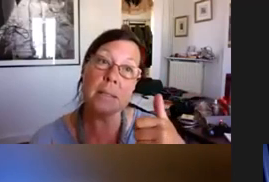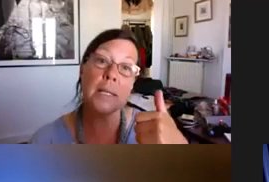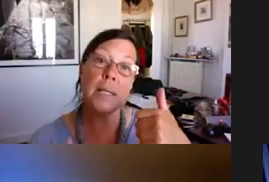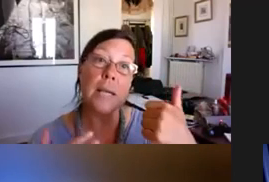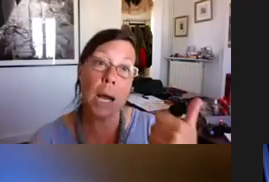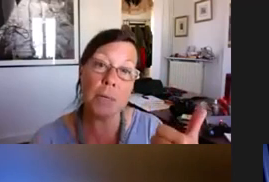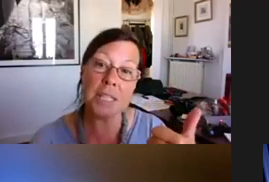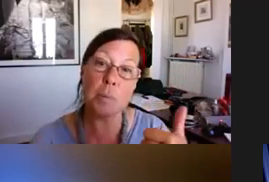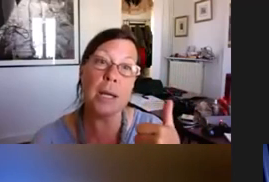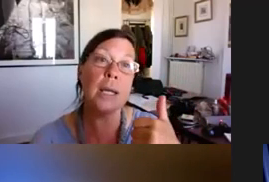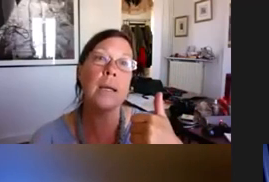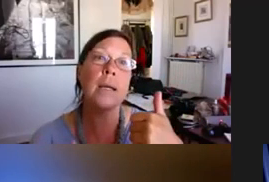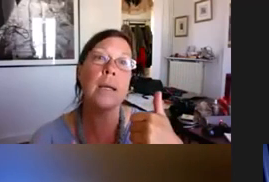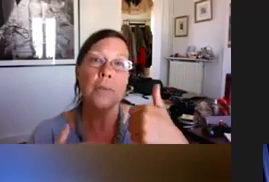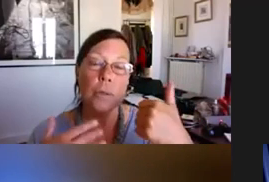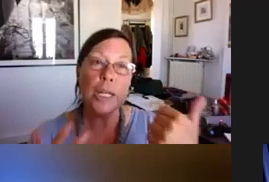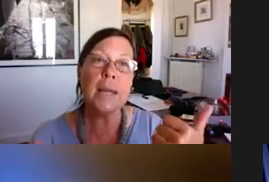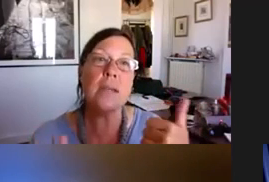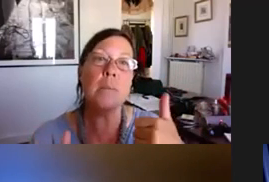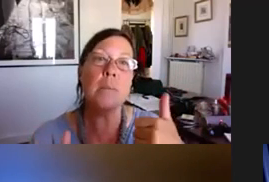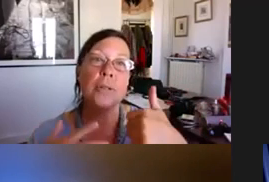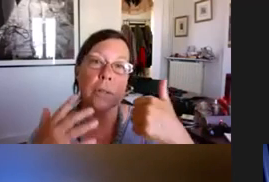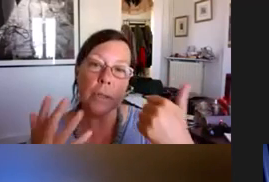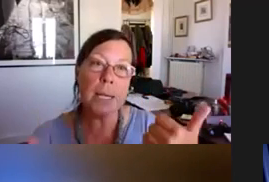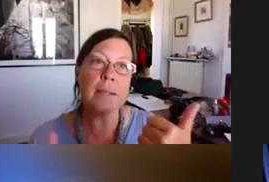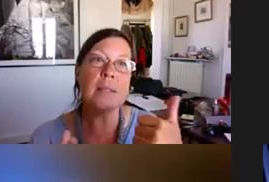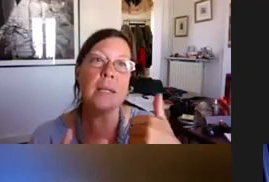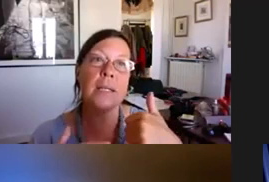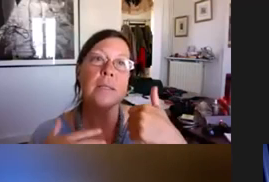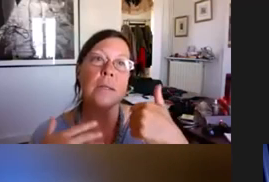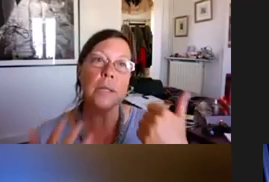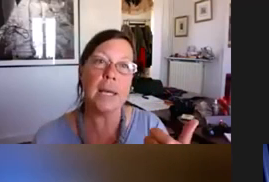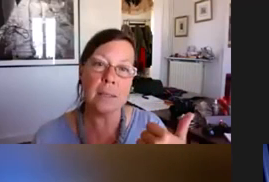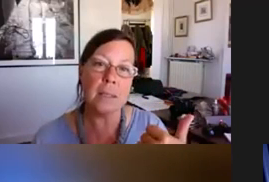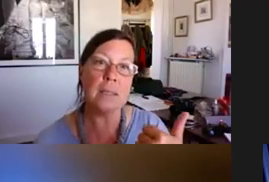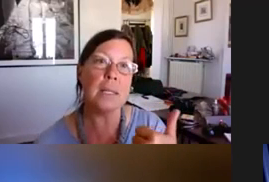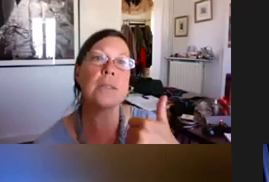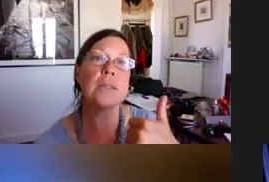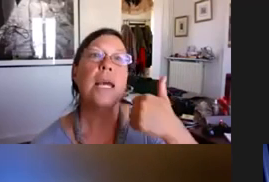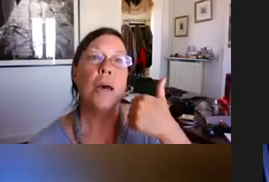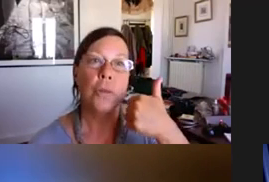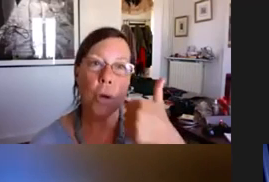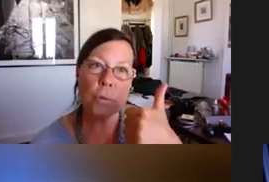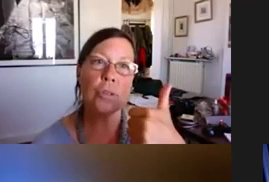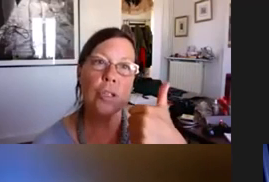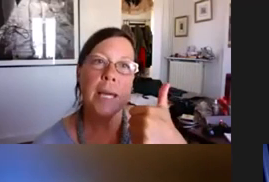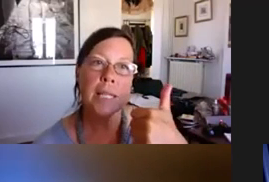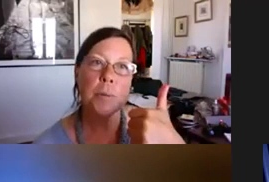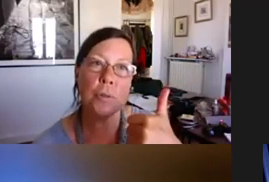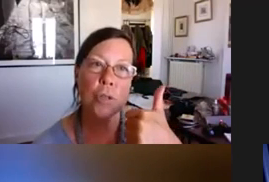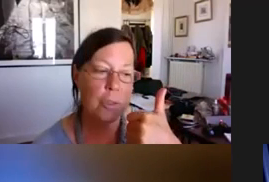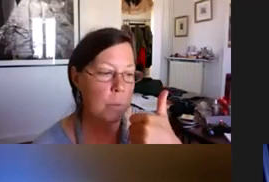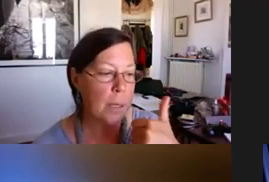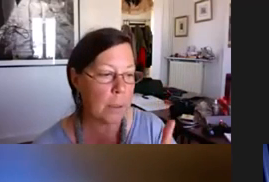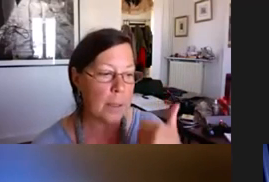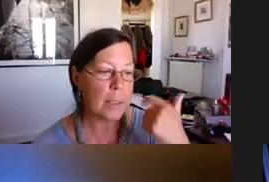the disease, how it's spreading. They're looking at the numbers, they're looking at the studies, they're looking at the statistics. Those should be experts